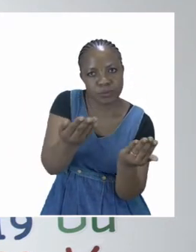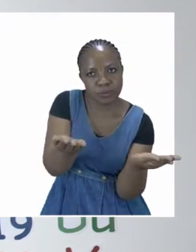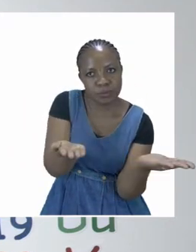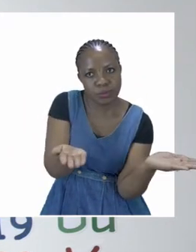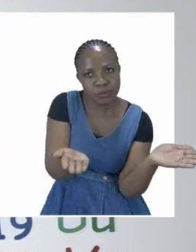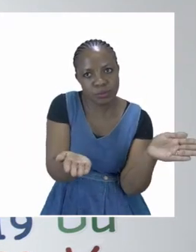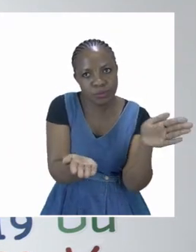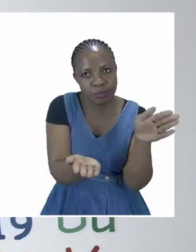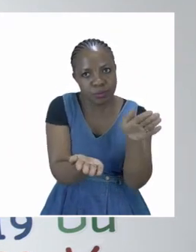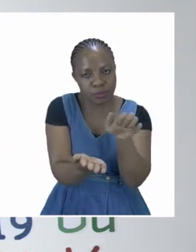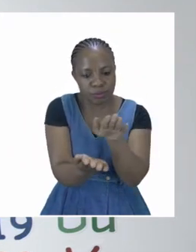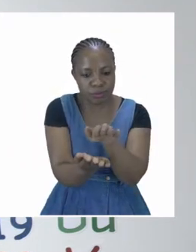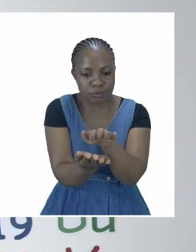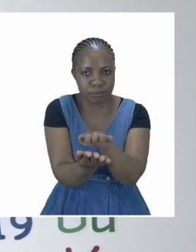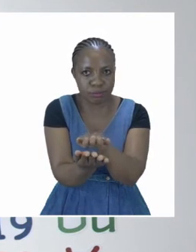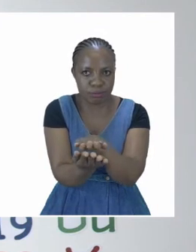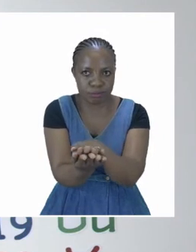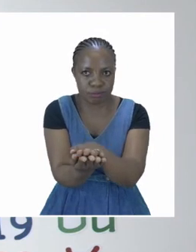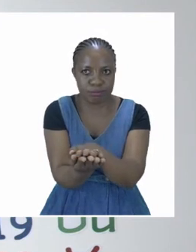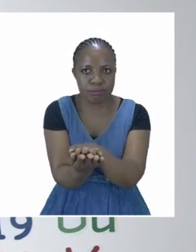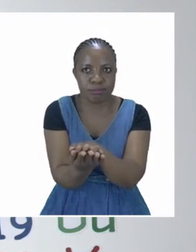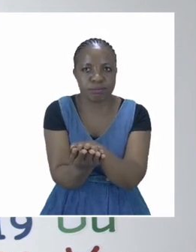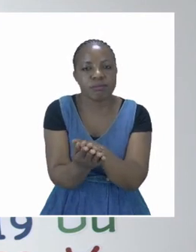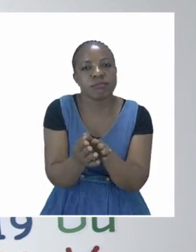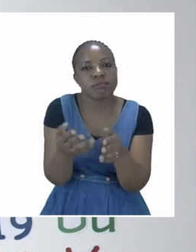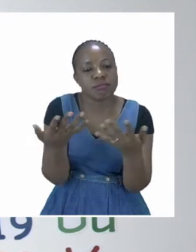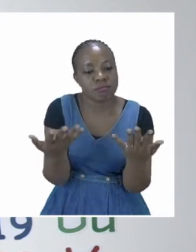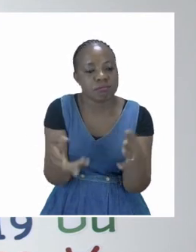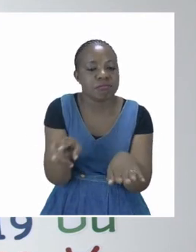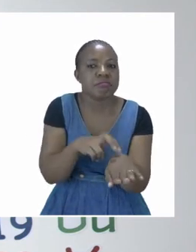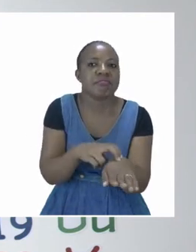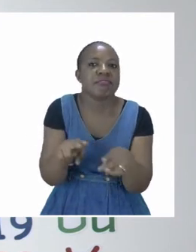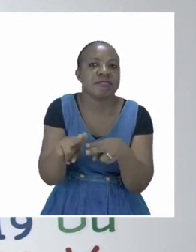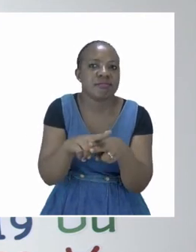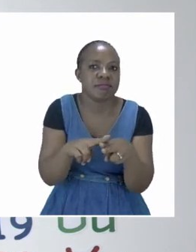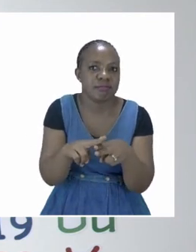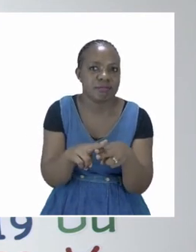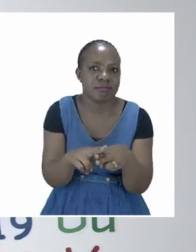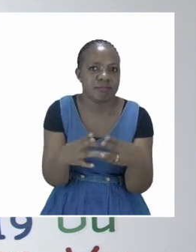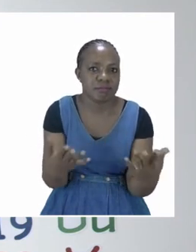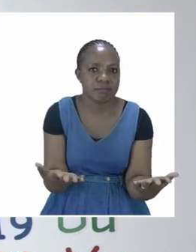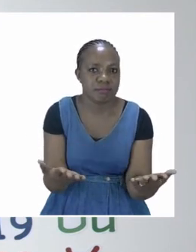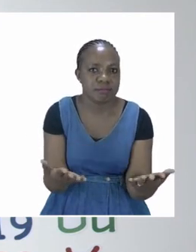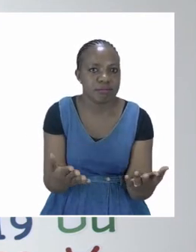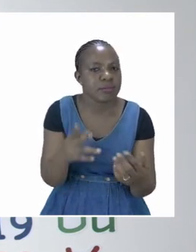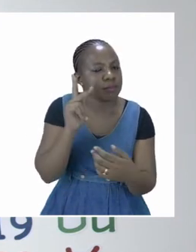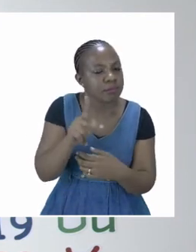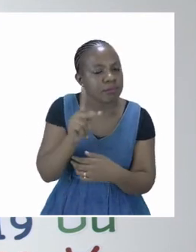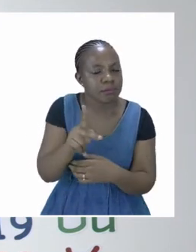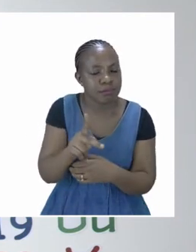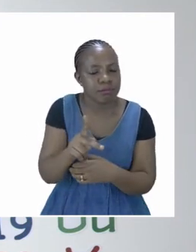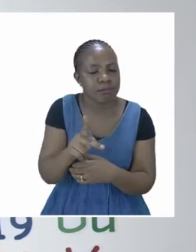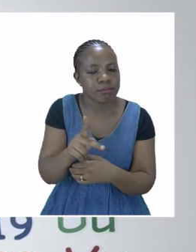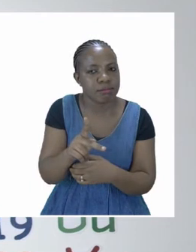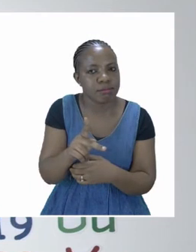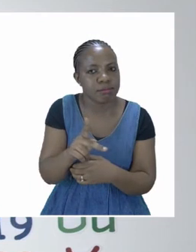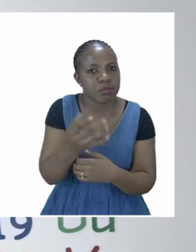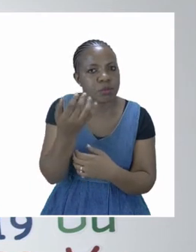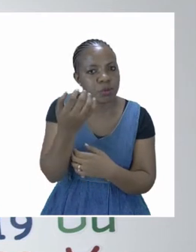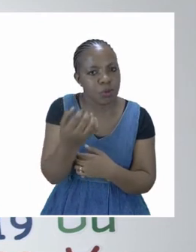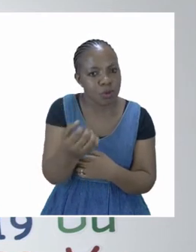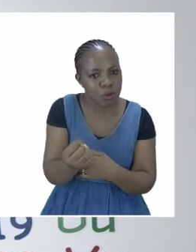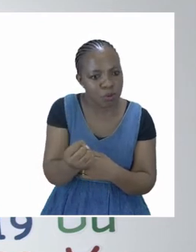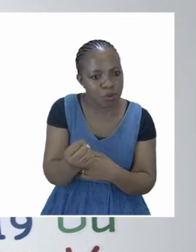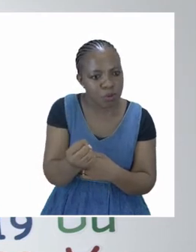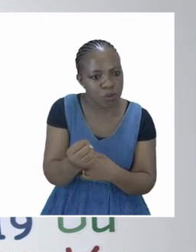it for ready to use. But there is more. We are also available on